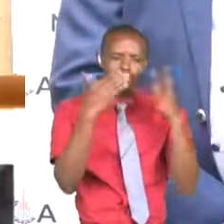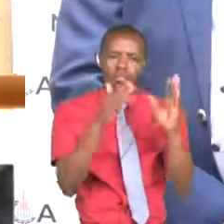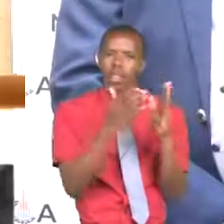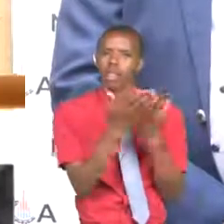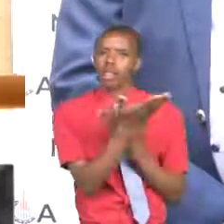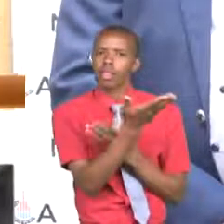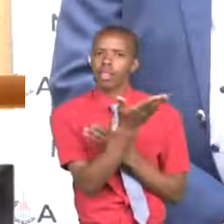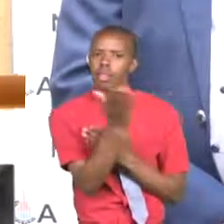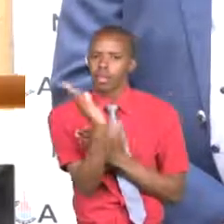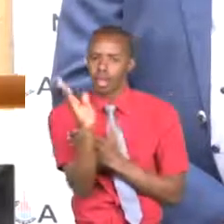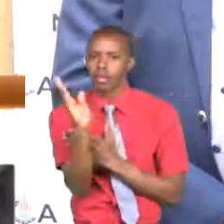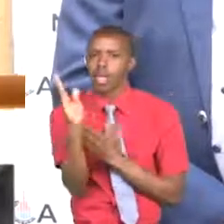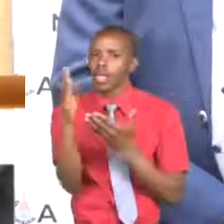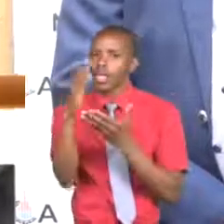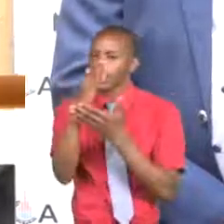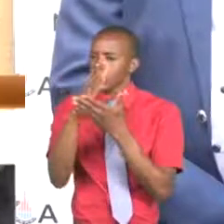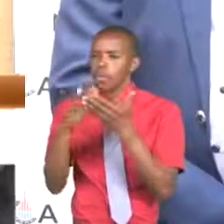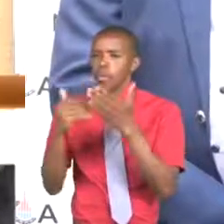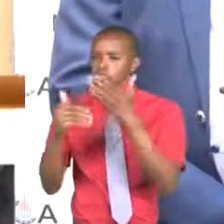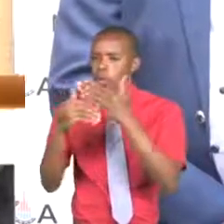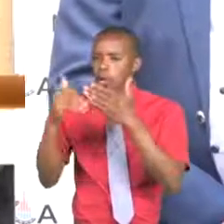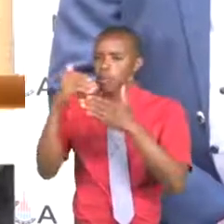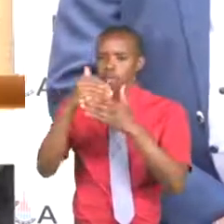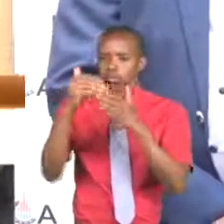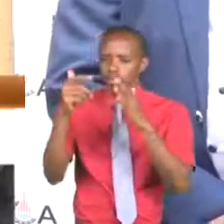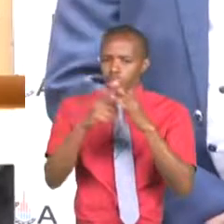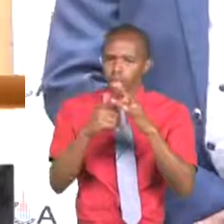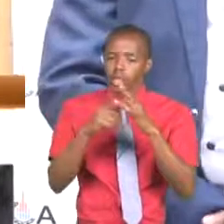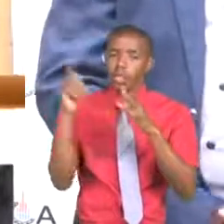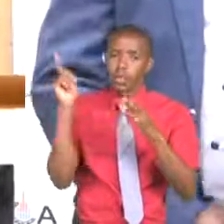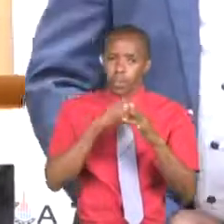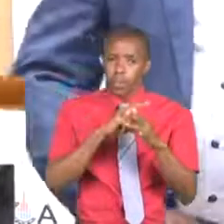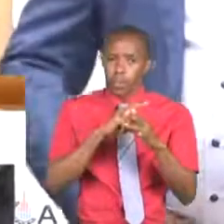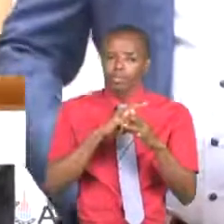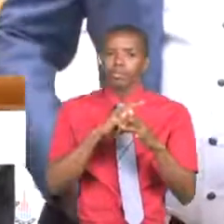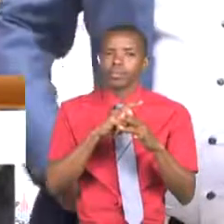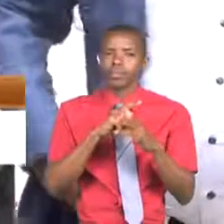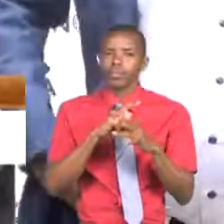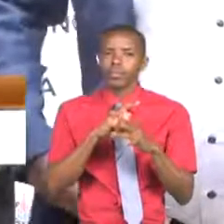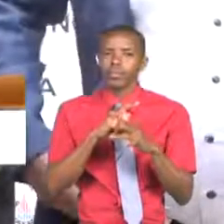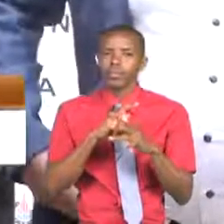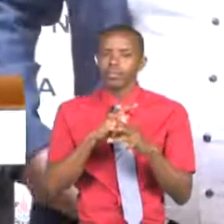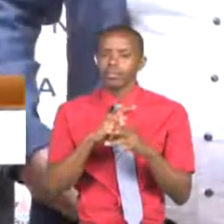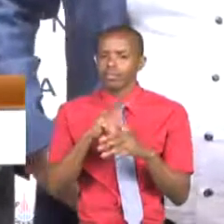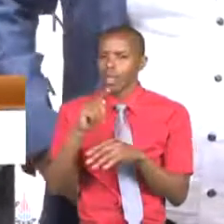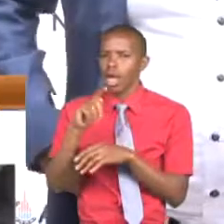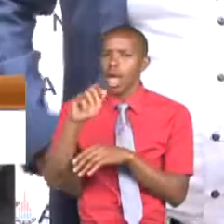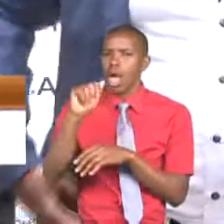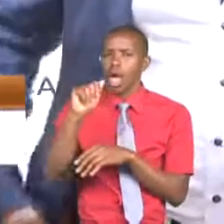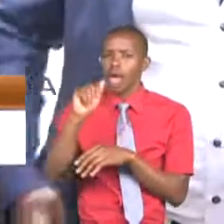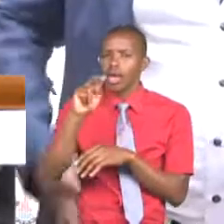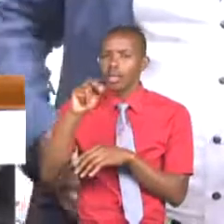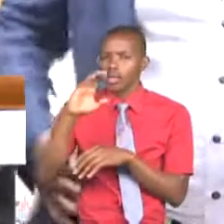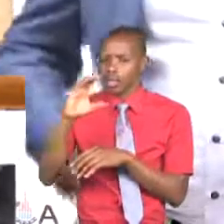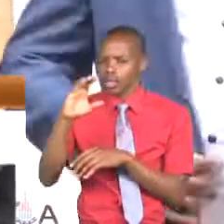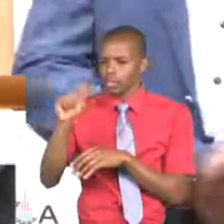have been completed, a number of buildings that have started. And what NCA did is that NCA